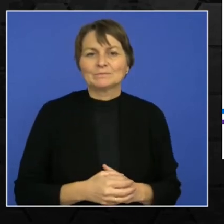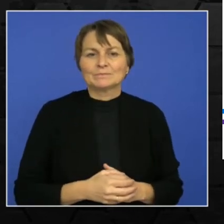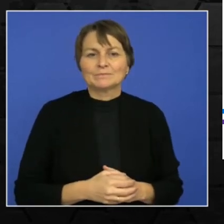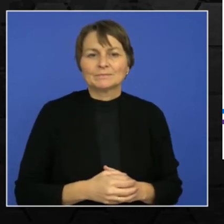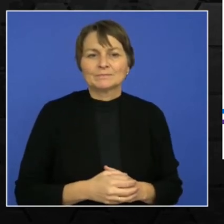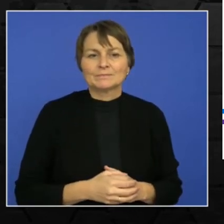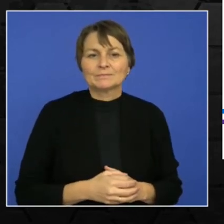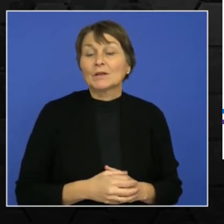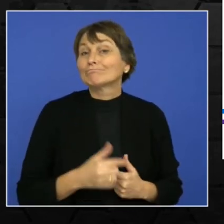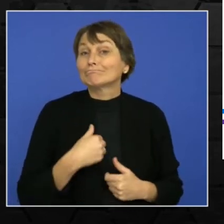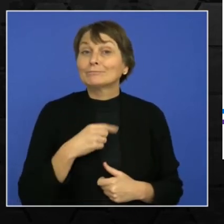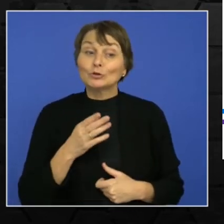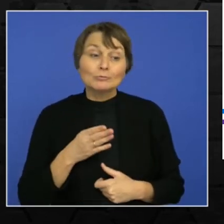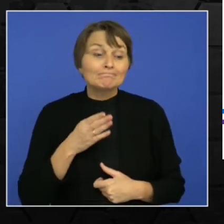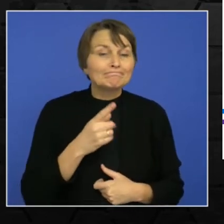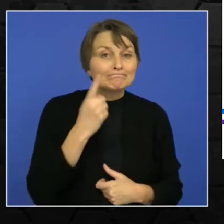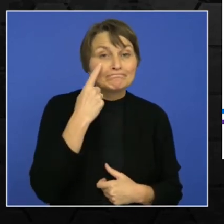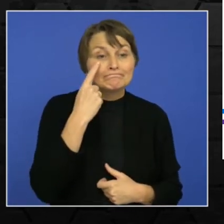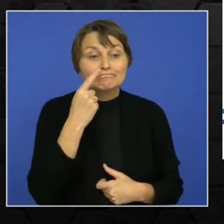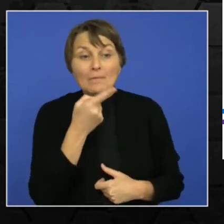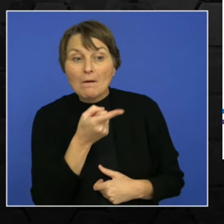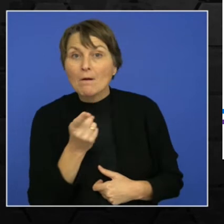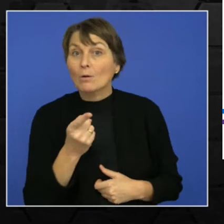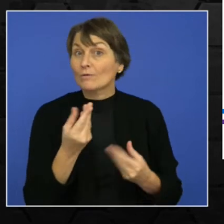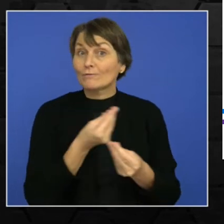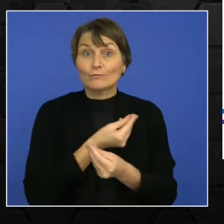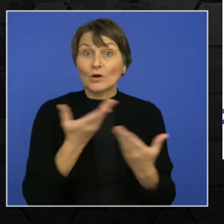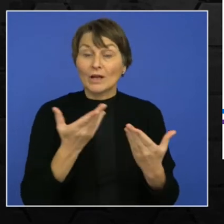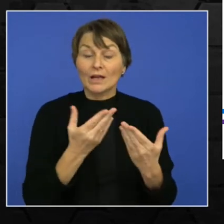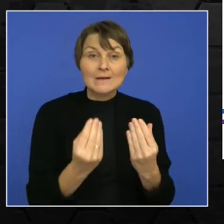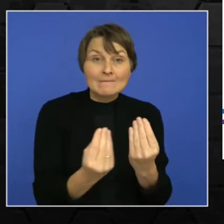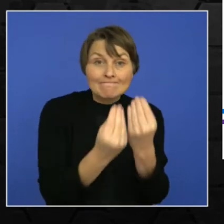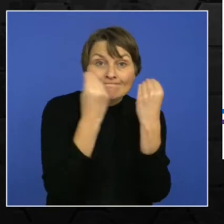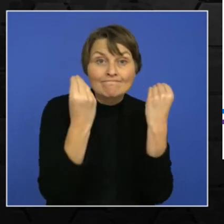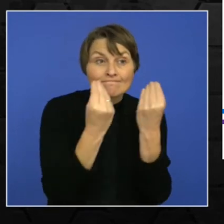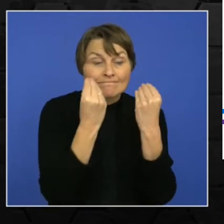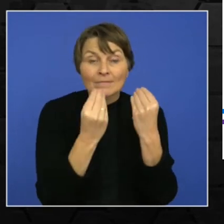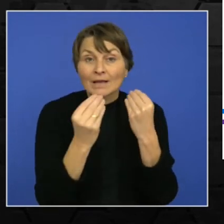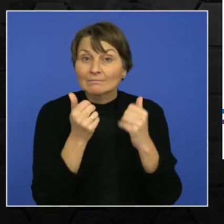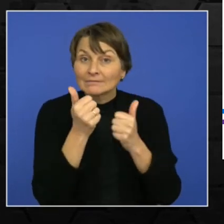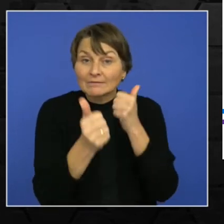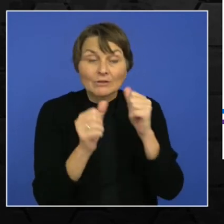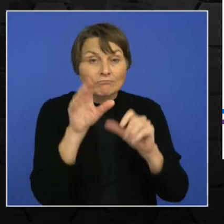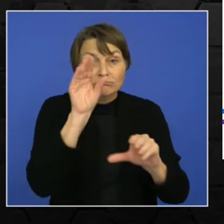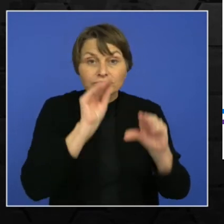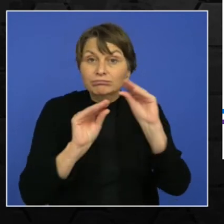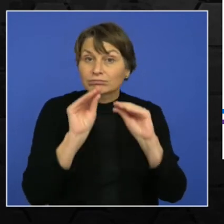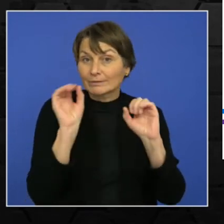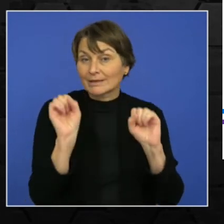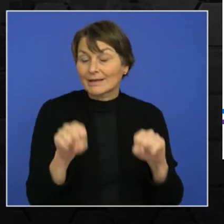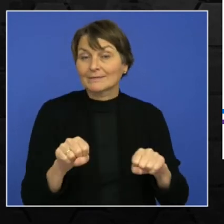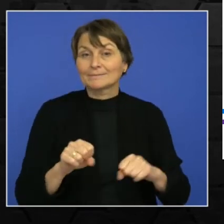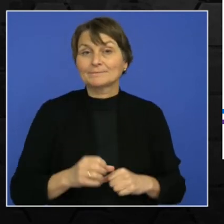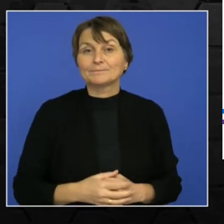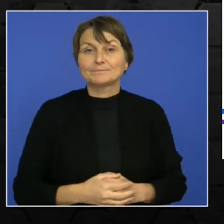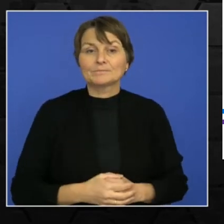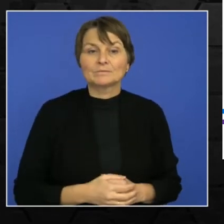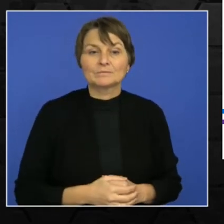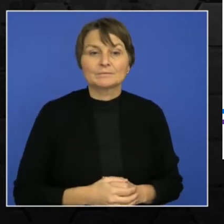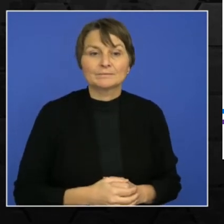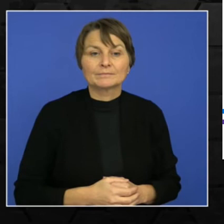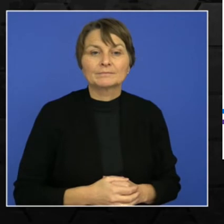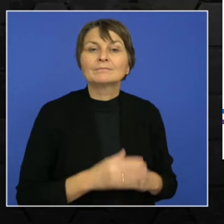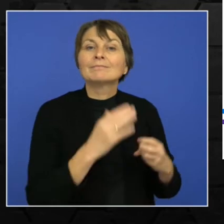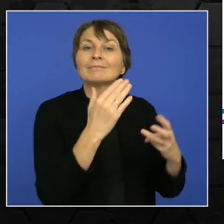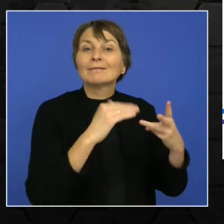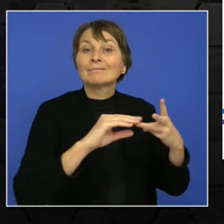go there and check them out. They have free courses as well, and yeah, there's a YouTube channel called